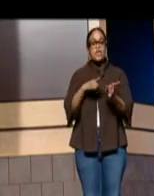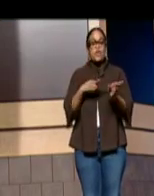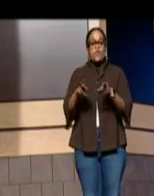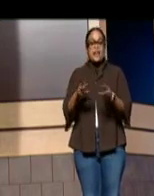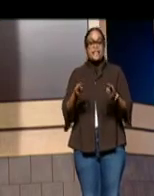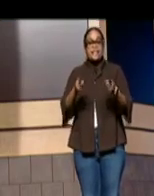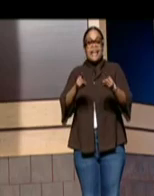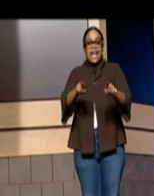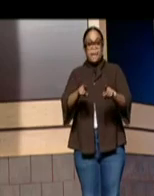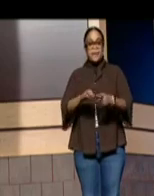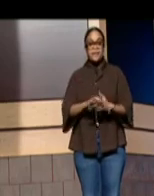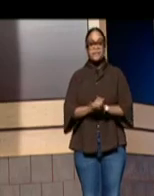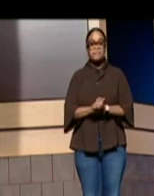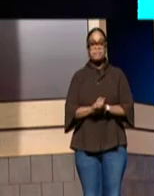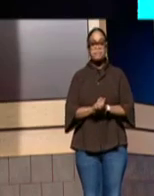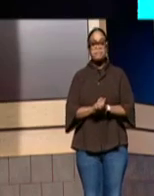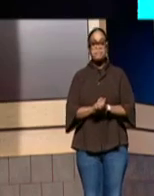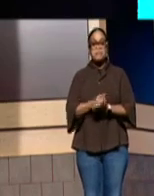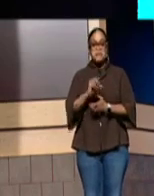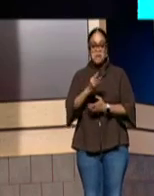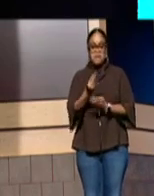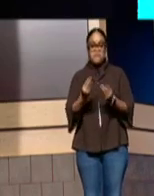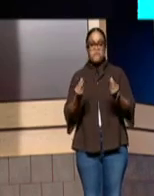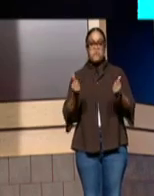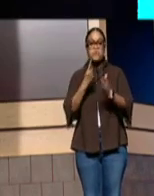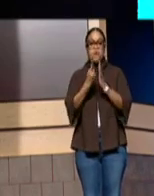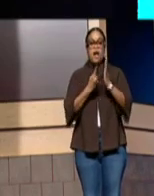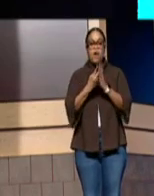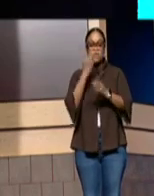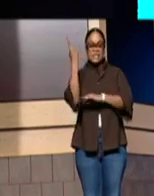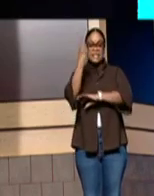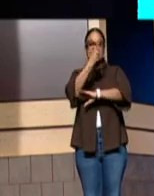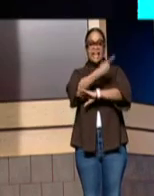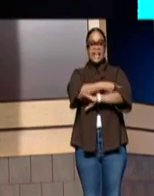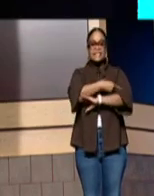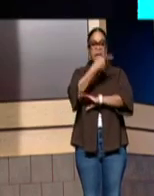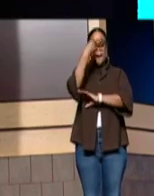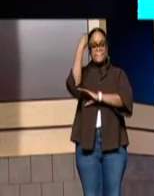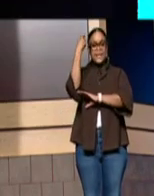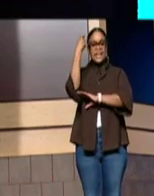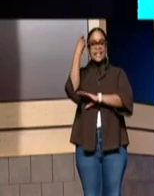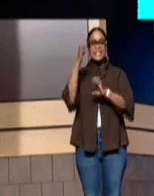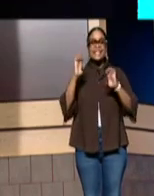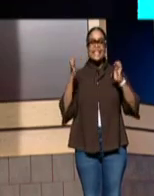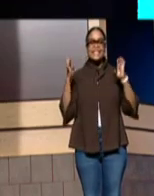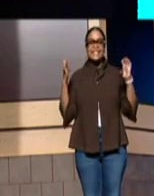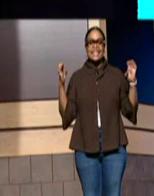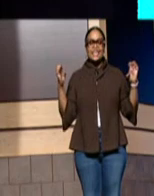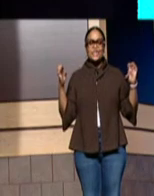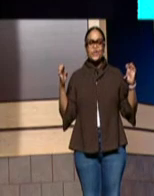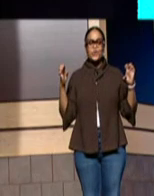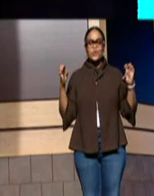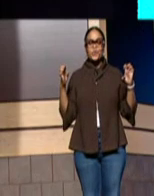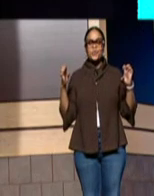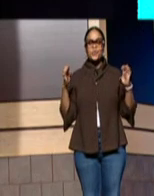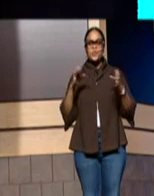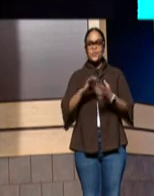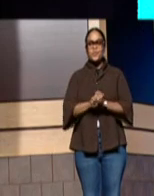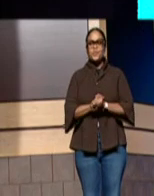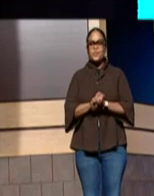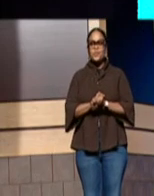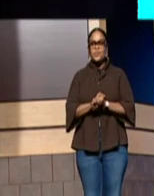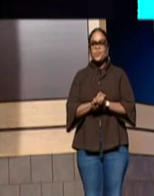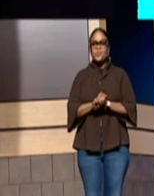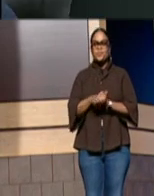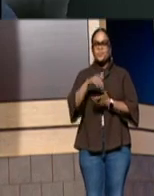happen in the next few hours or the next few days, because it's Passover. Go ahead, because I'm